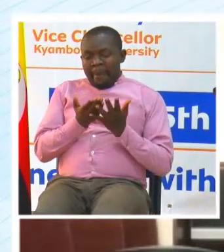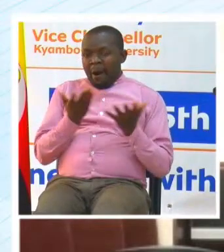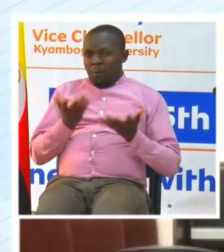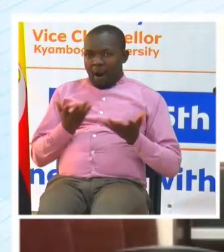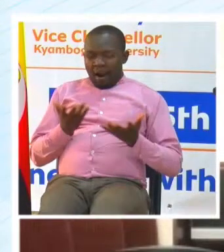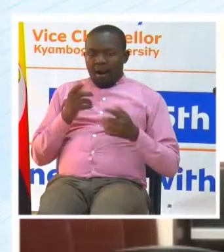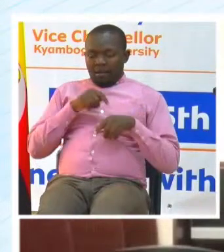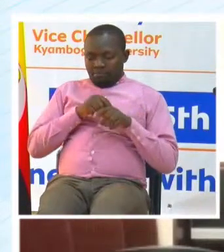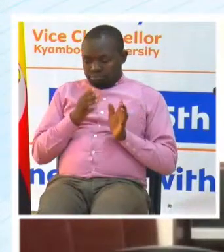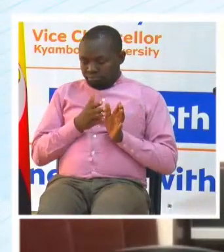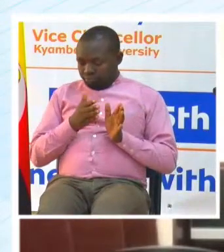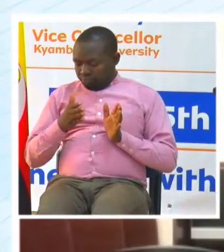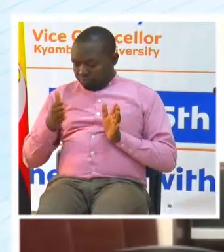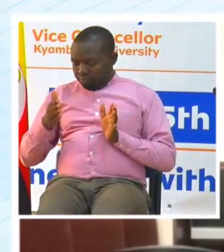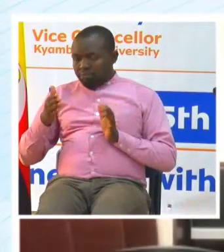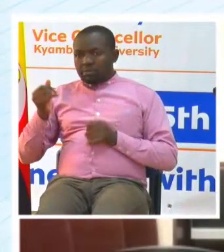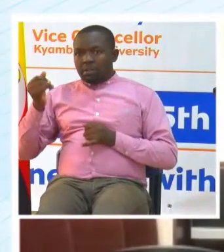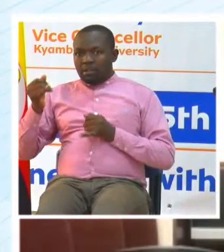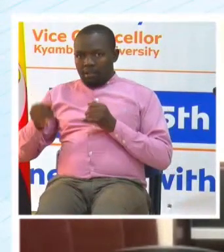journey.